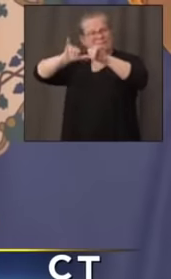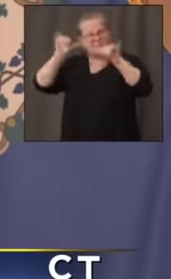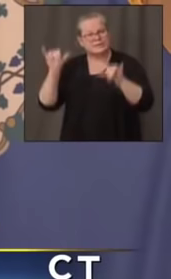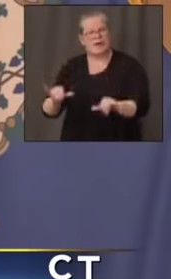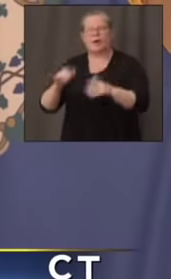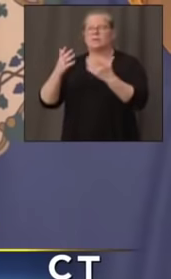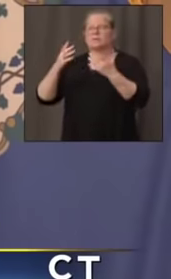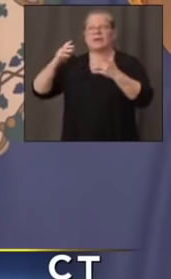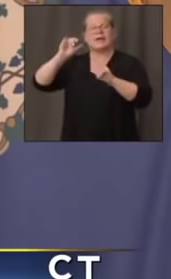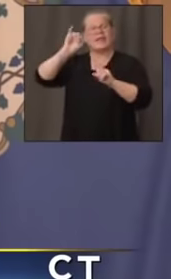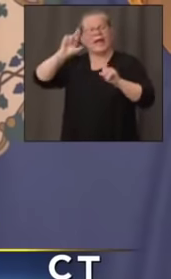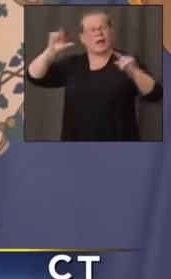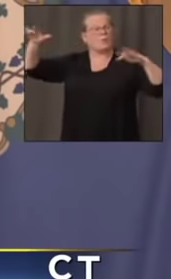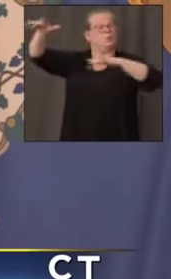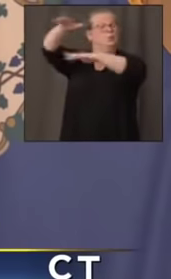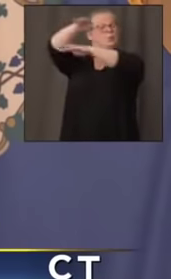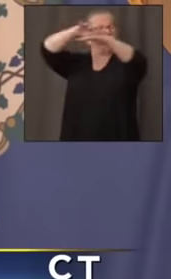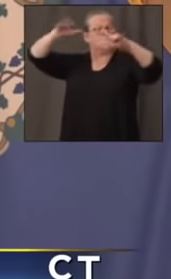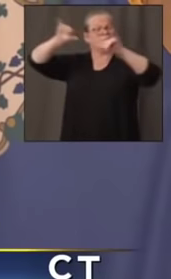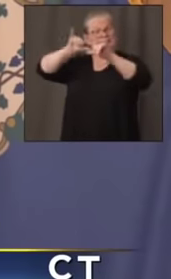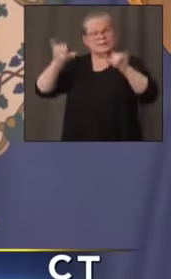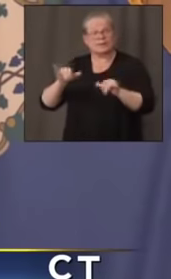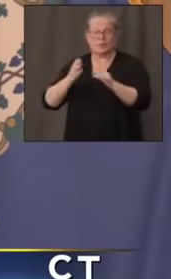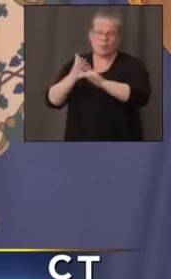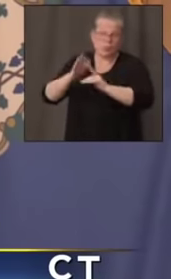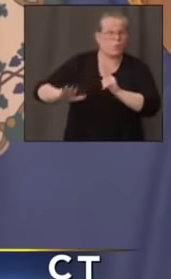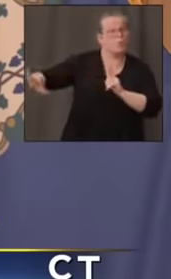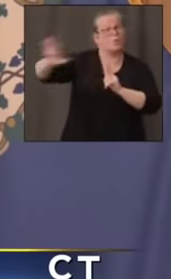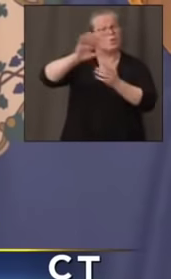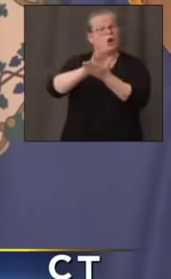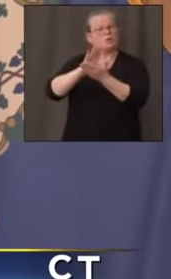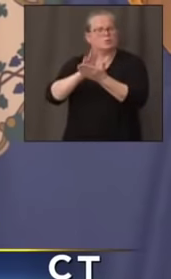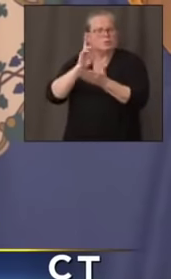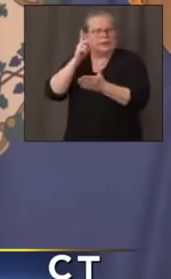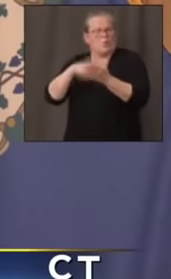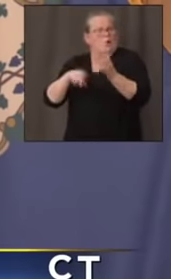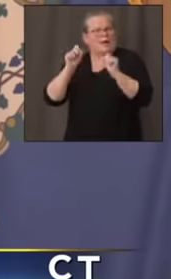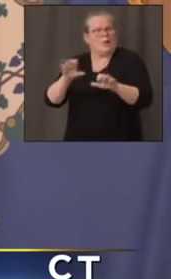across all of our schools to see what we can do on an expeditious basis.